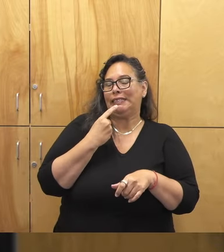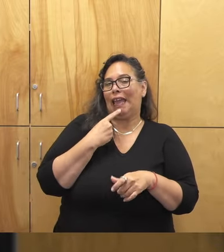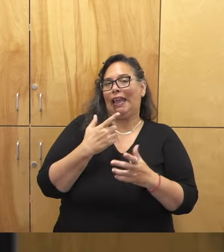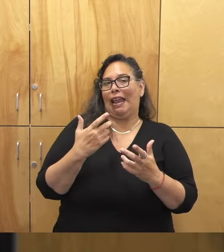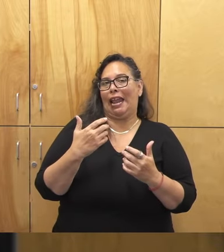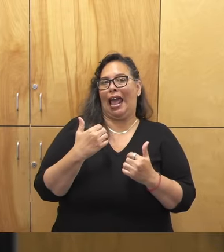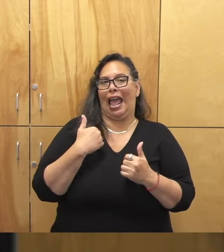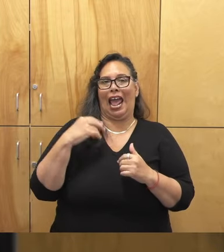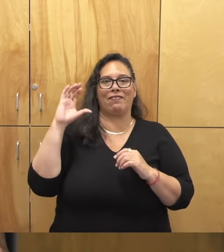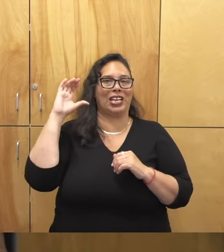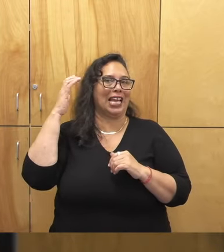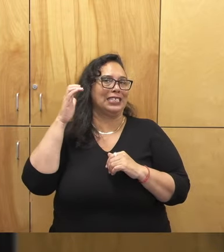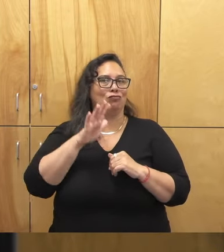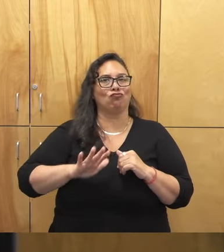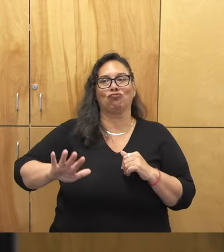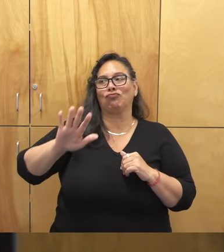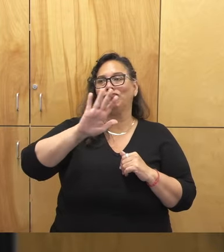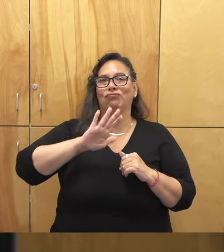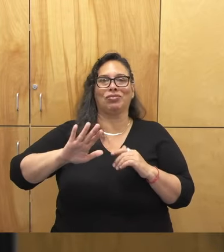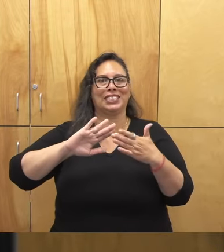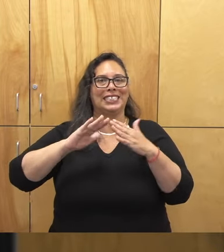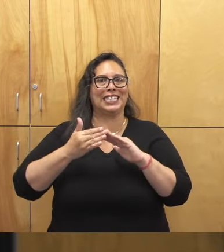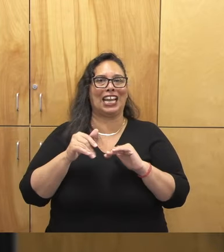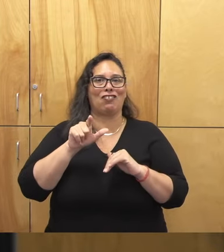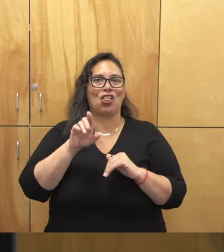I have cousins all throughout the city of Long Beach.